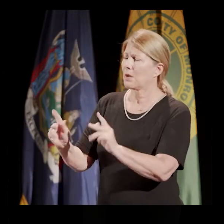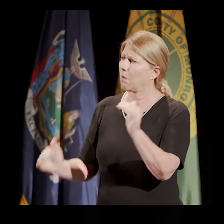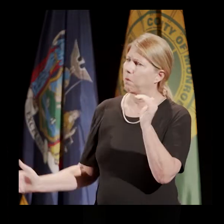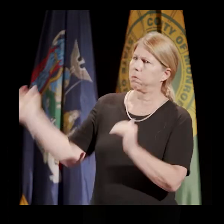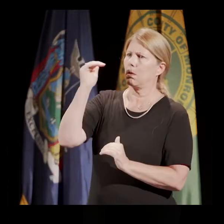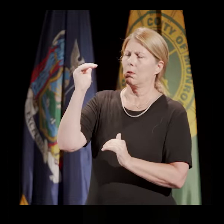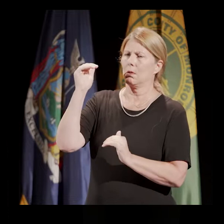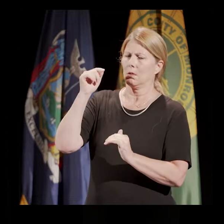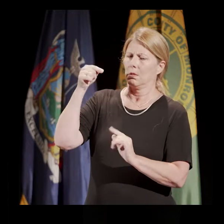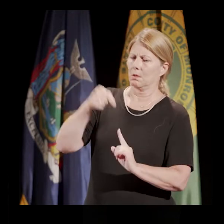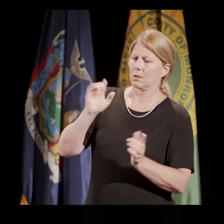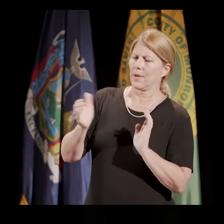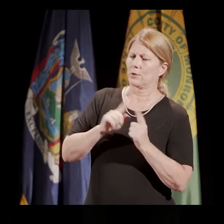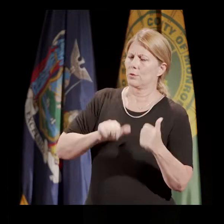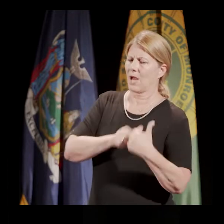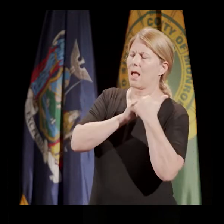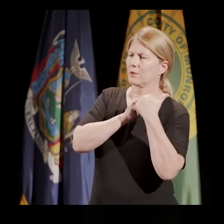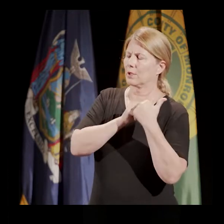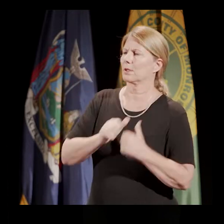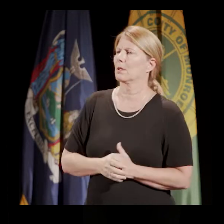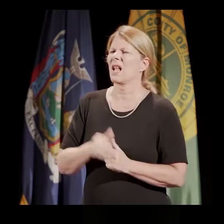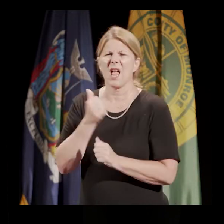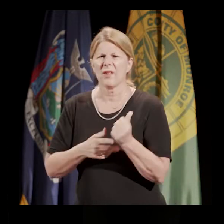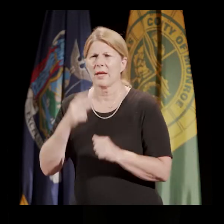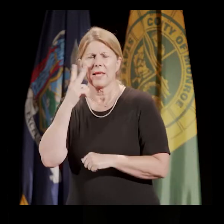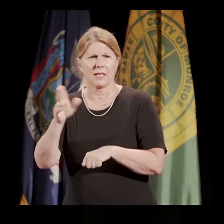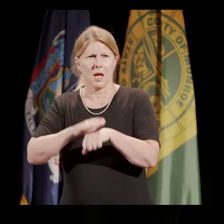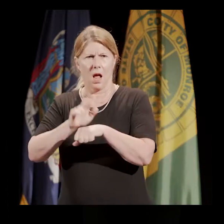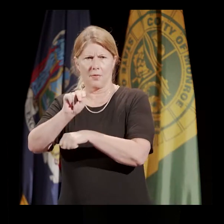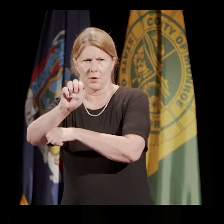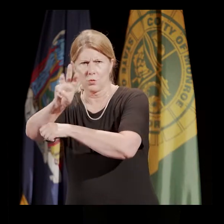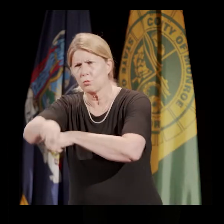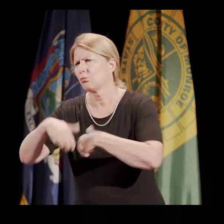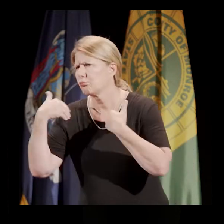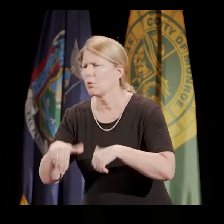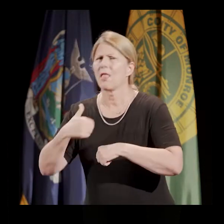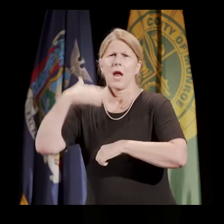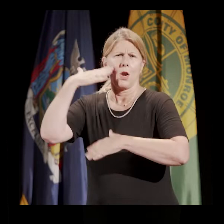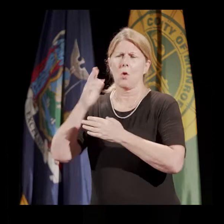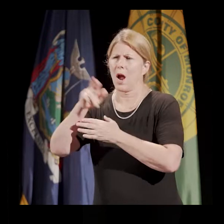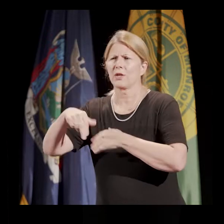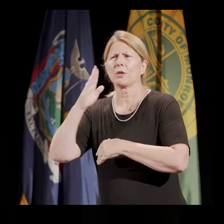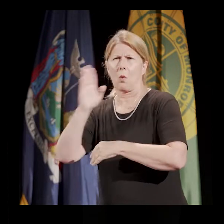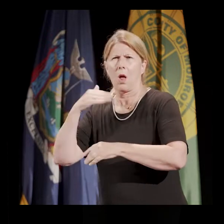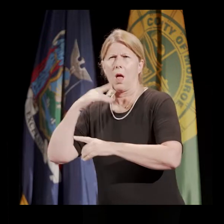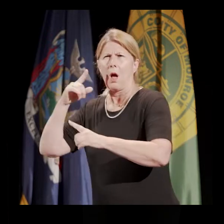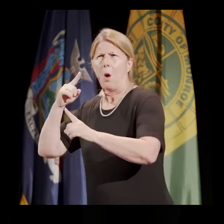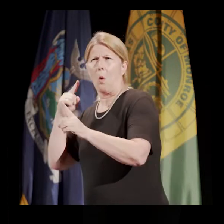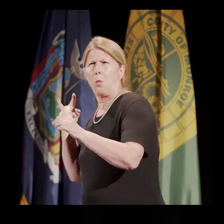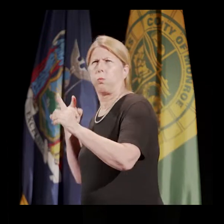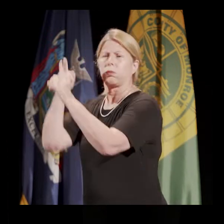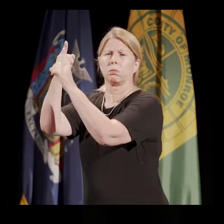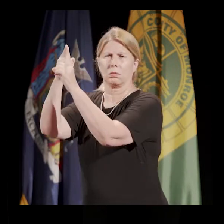challenges. Despite everything they see in the news, they know Rochester is about to propel itself to the upper